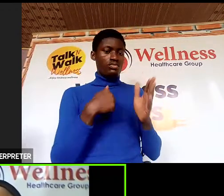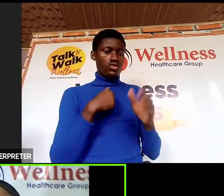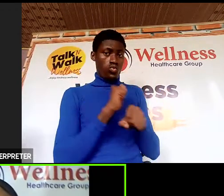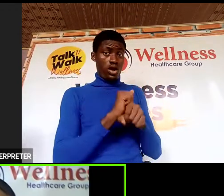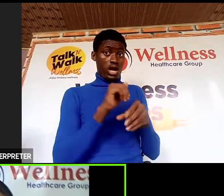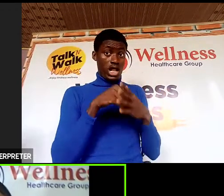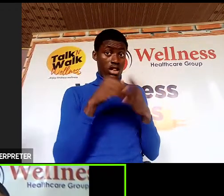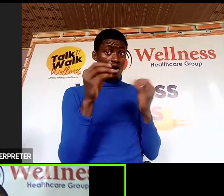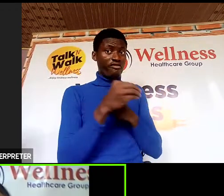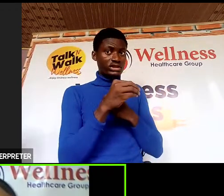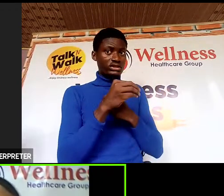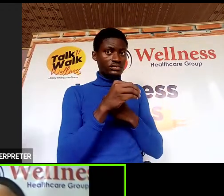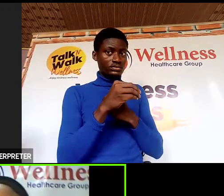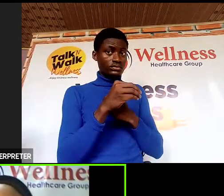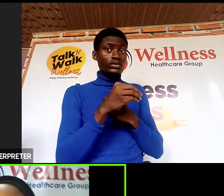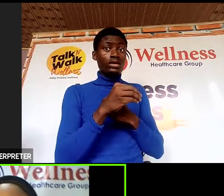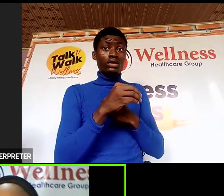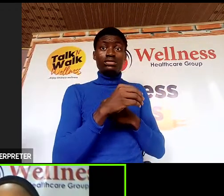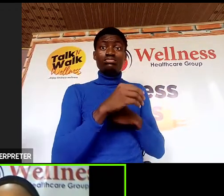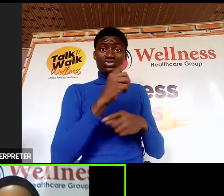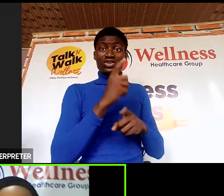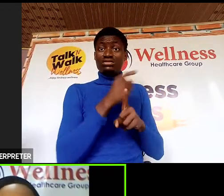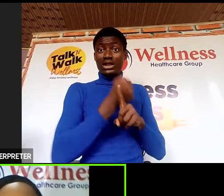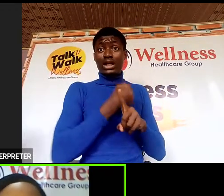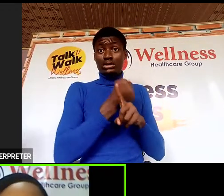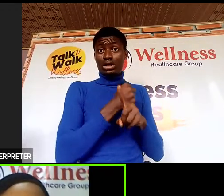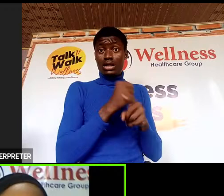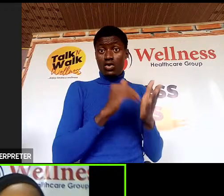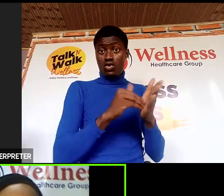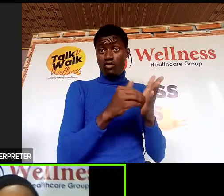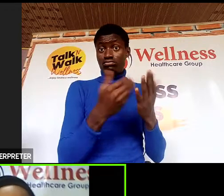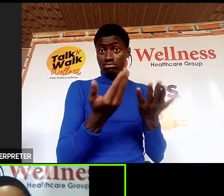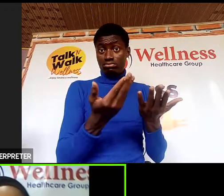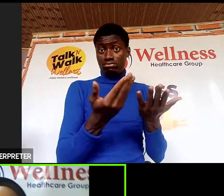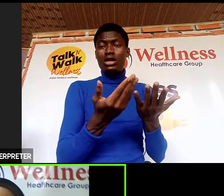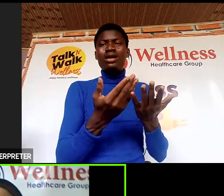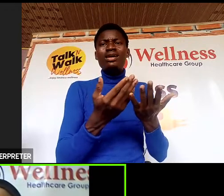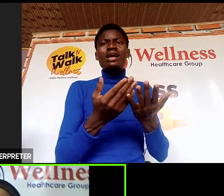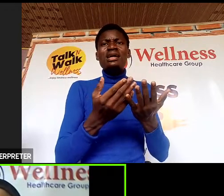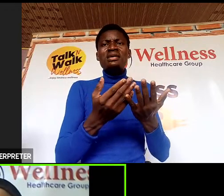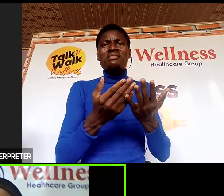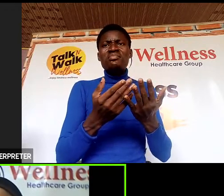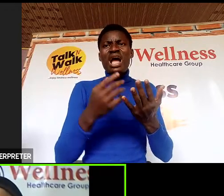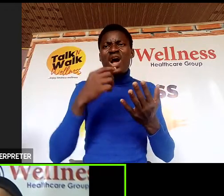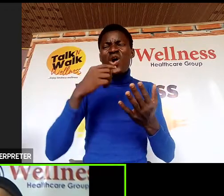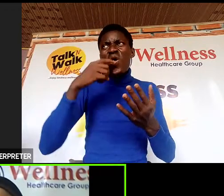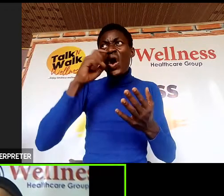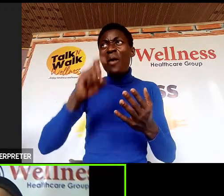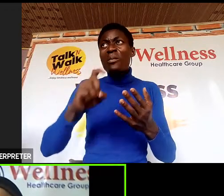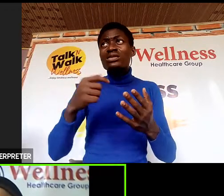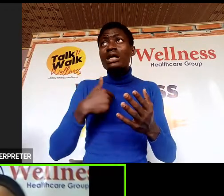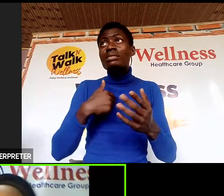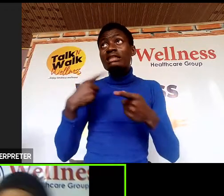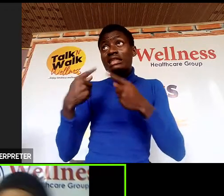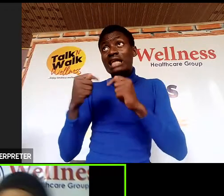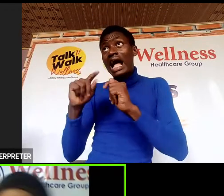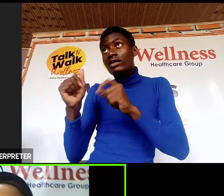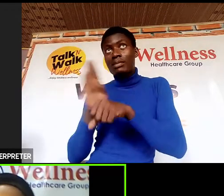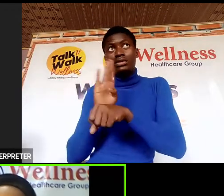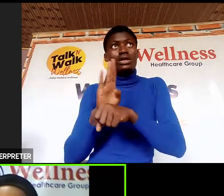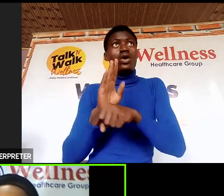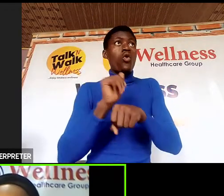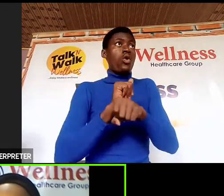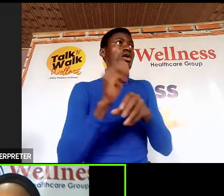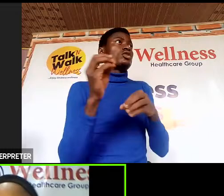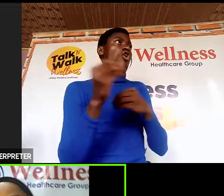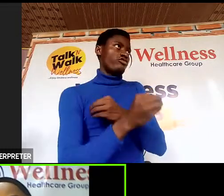or 3 things. Once you achieve some level of success in this, somebody somehow people come to you and tell you that about this, or